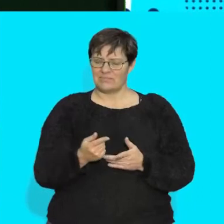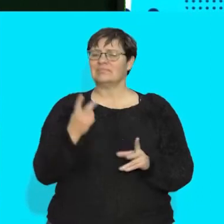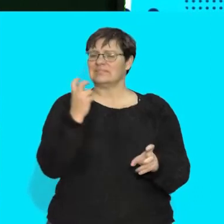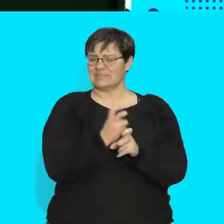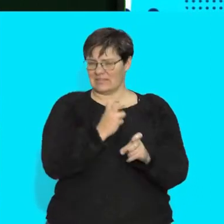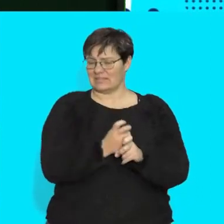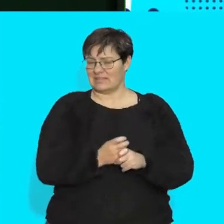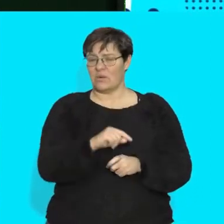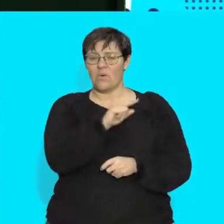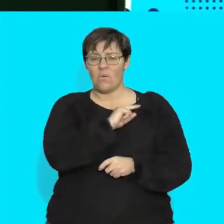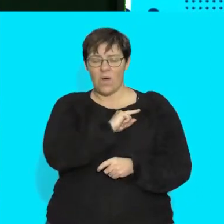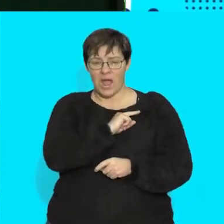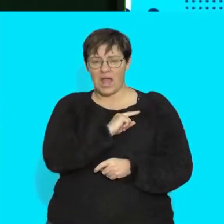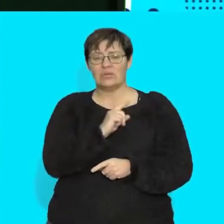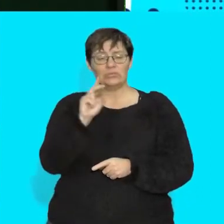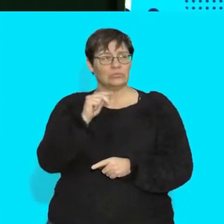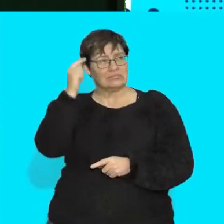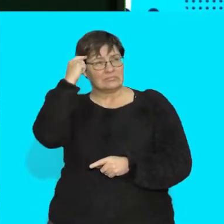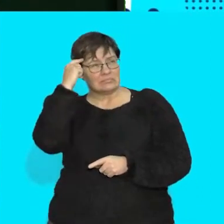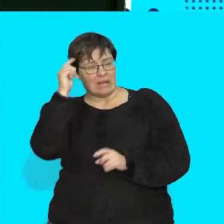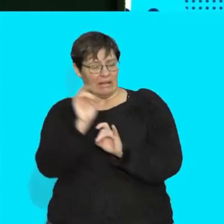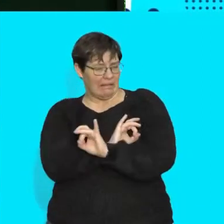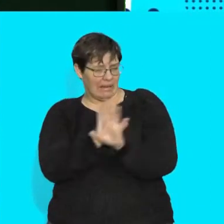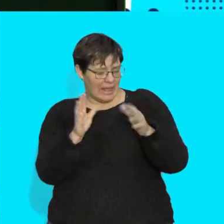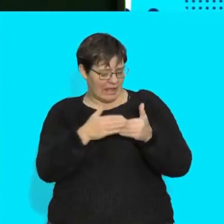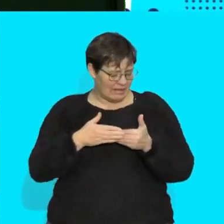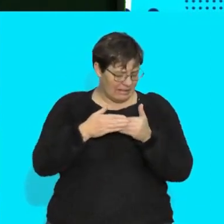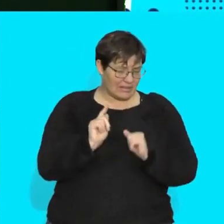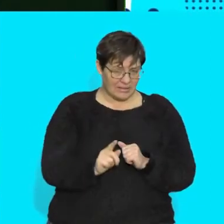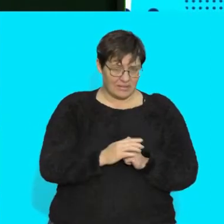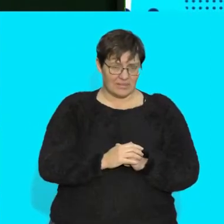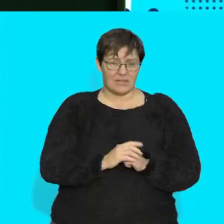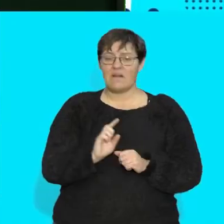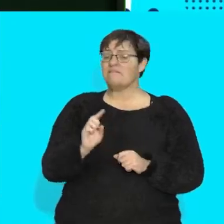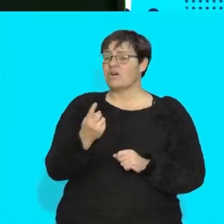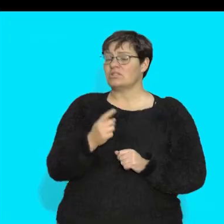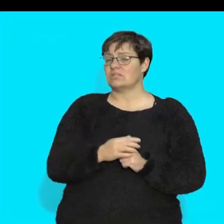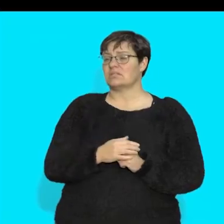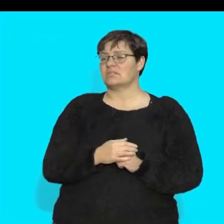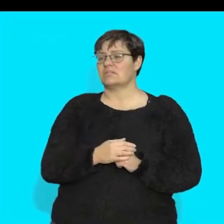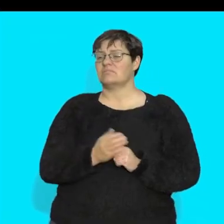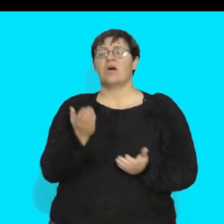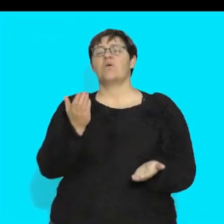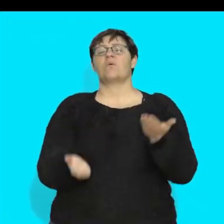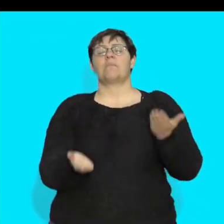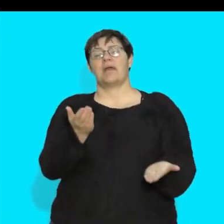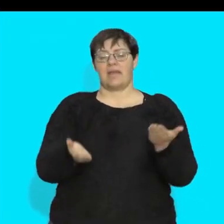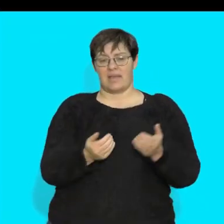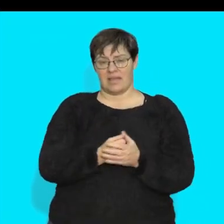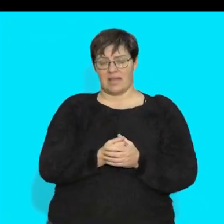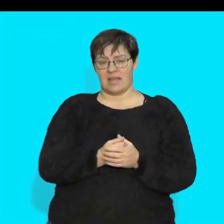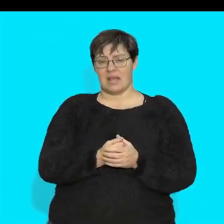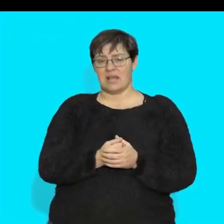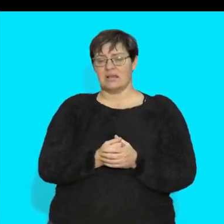is a little bit tricky because we have to do some careful thinking. First thing I'm going to do is I'm going to say, let's